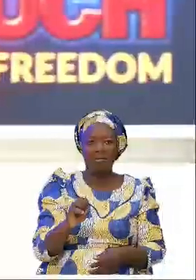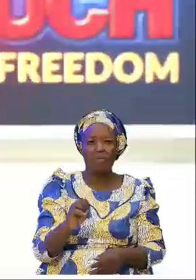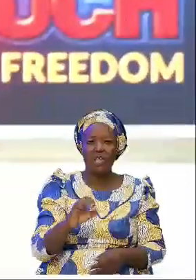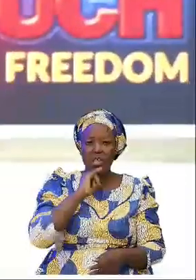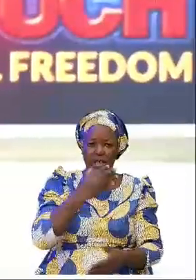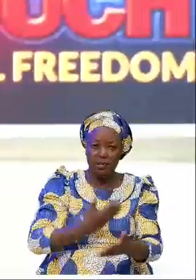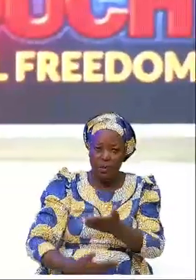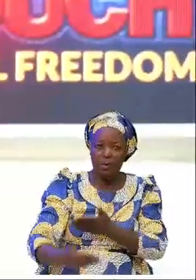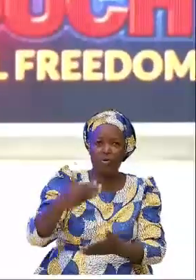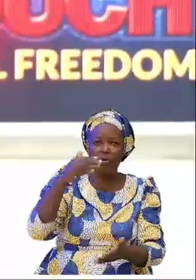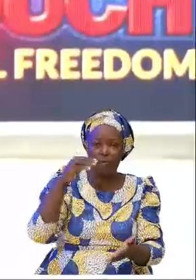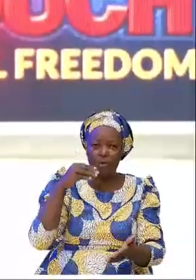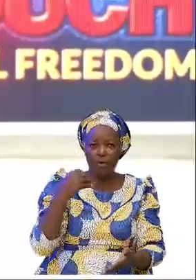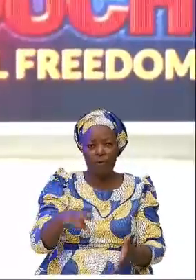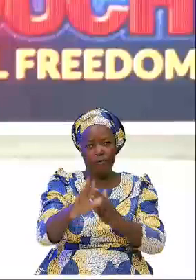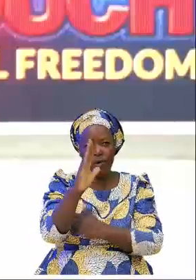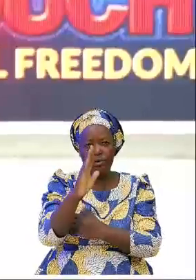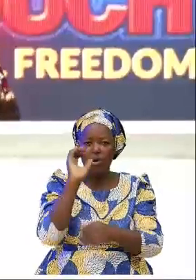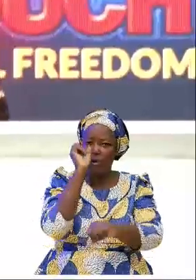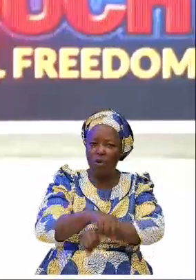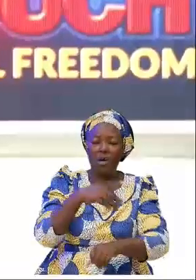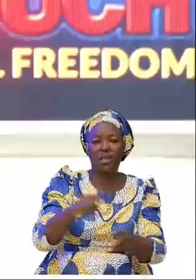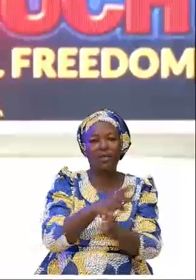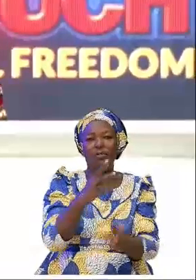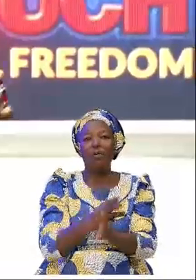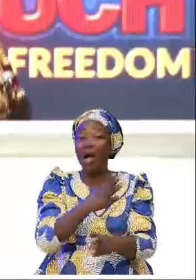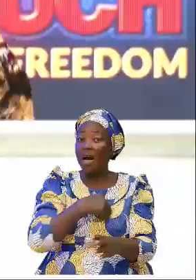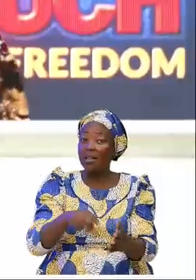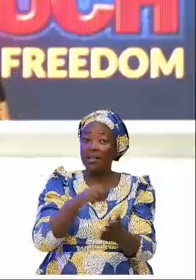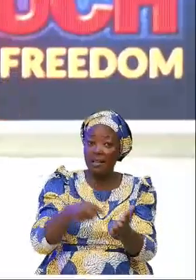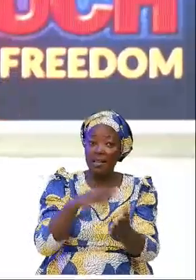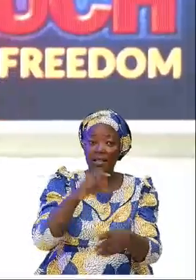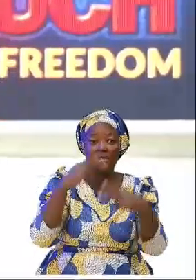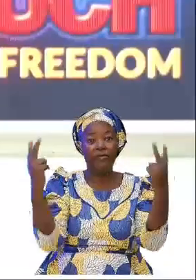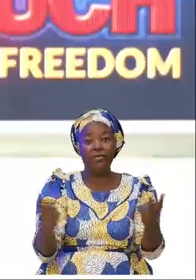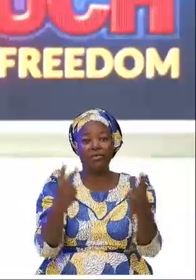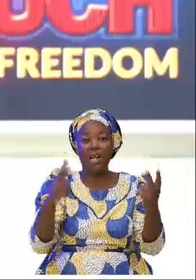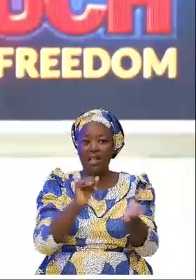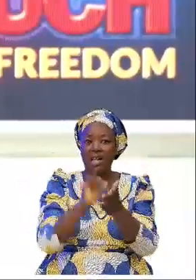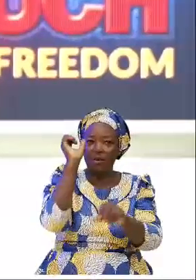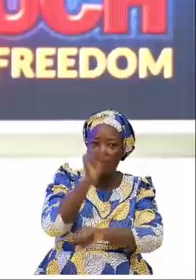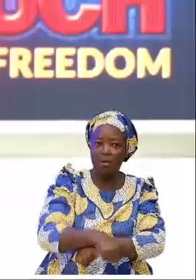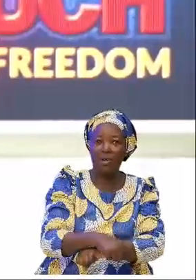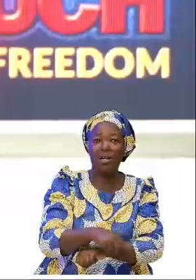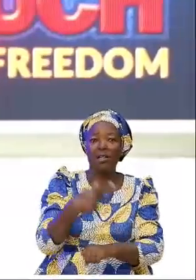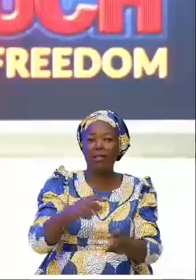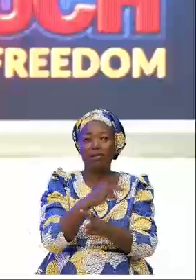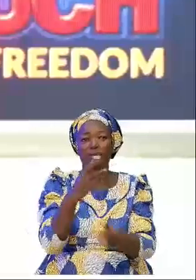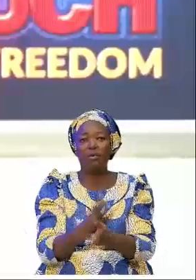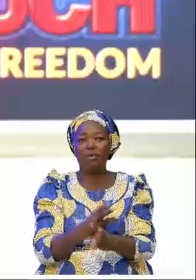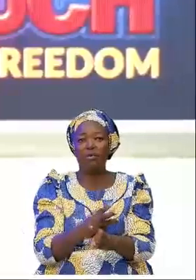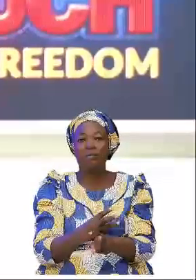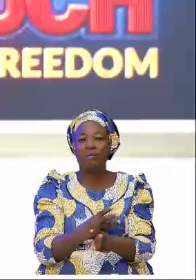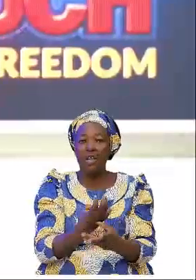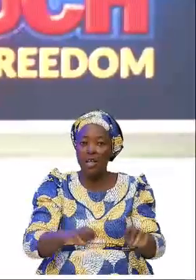for whatsoever is born of God overcometh the world. And this